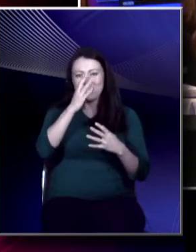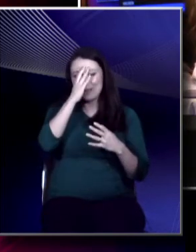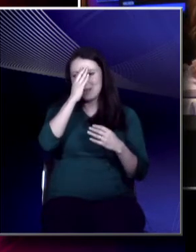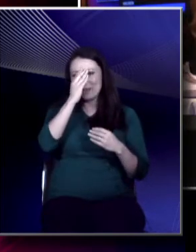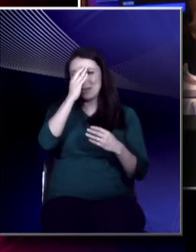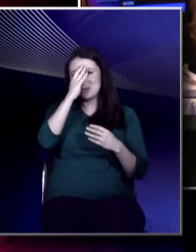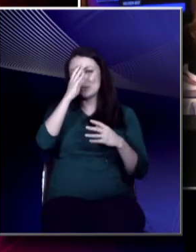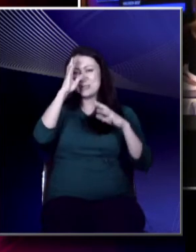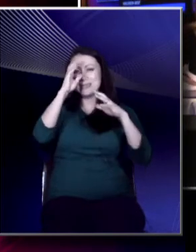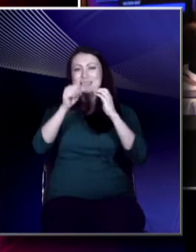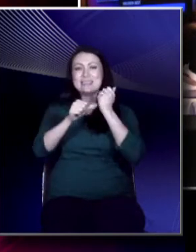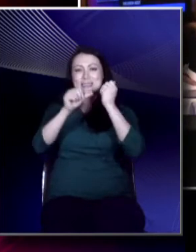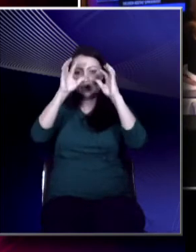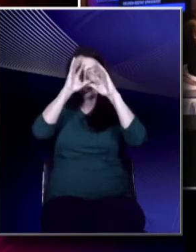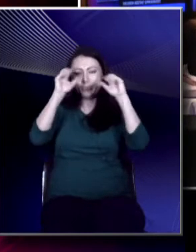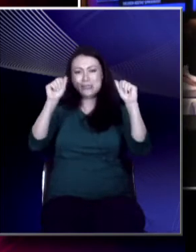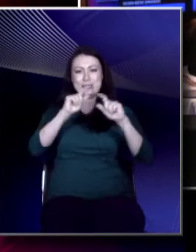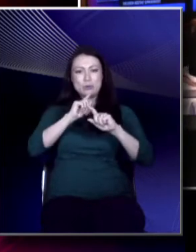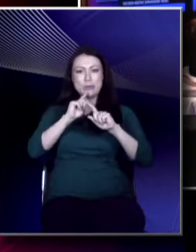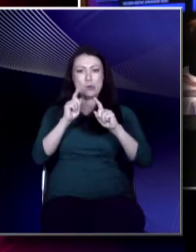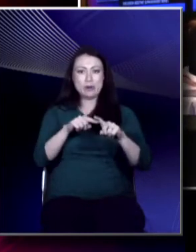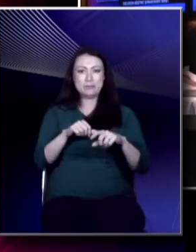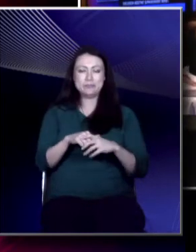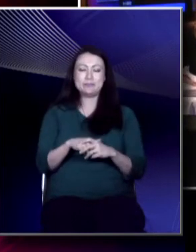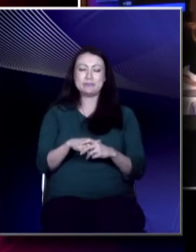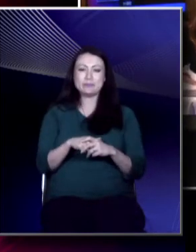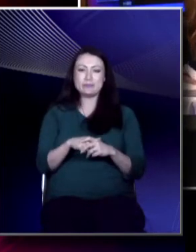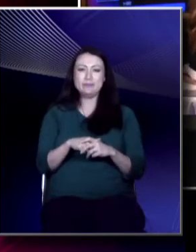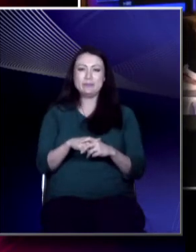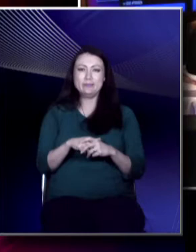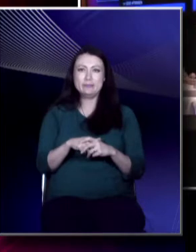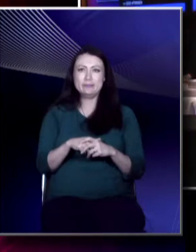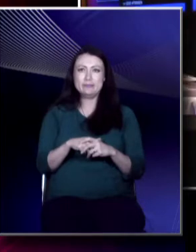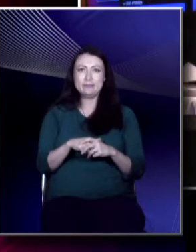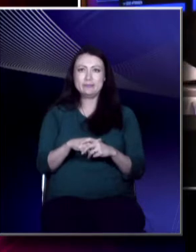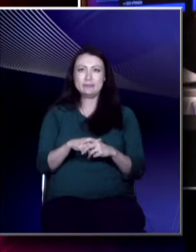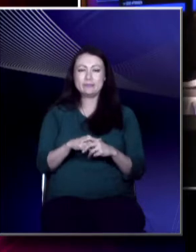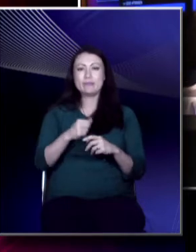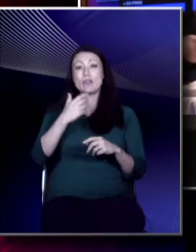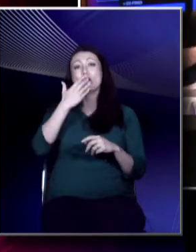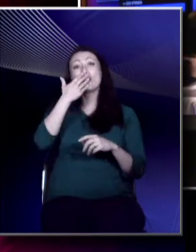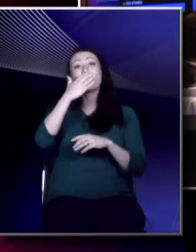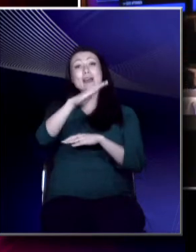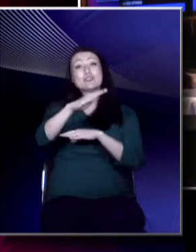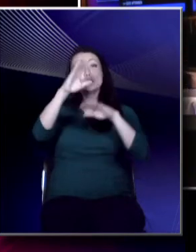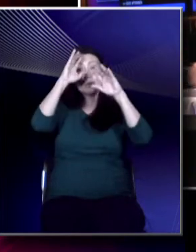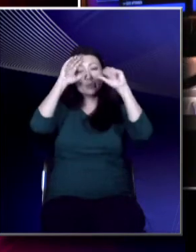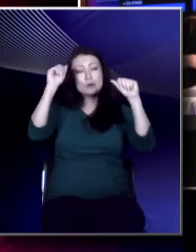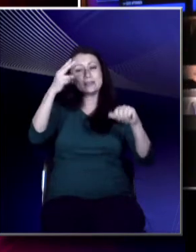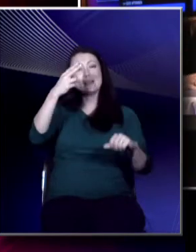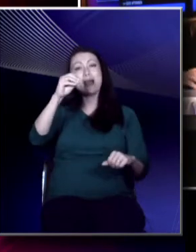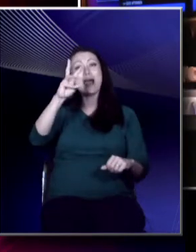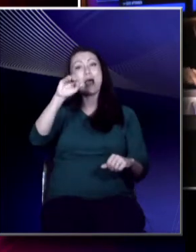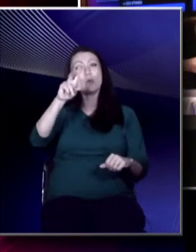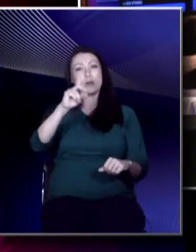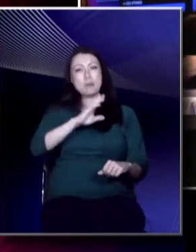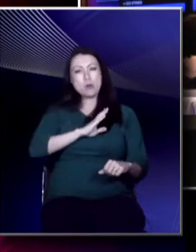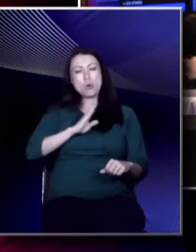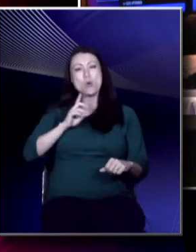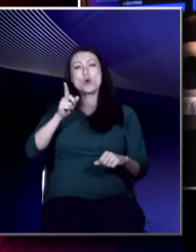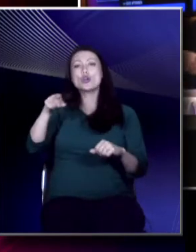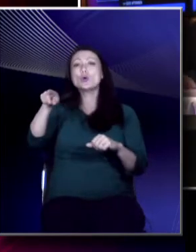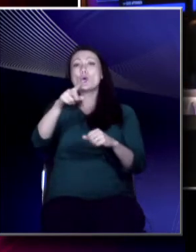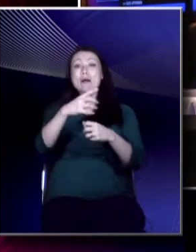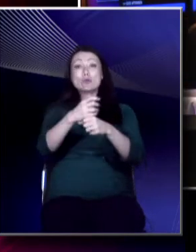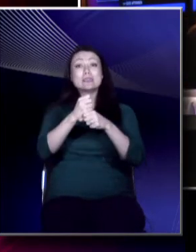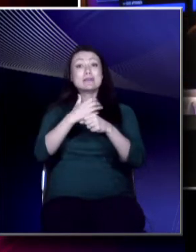superintendent report. Good afternoon, President Howard and board. You have received the